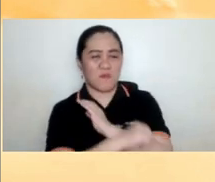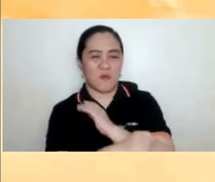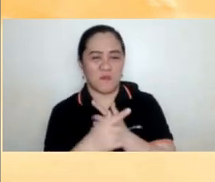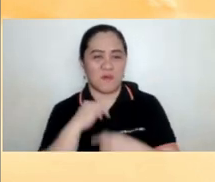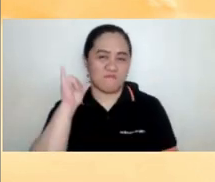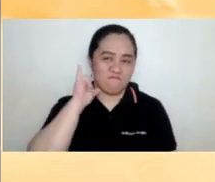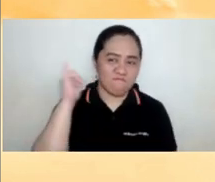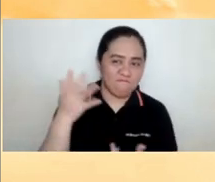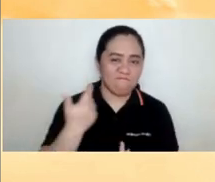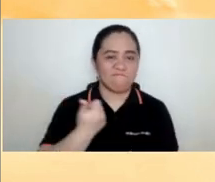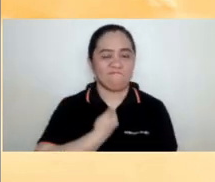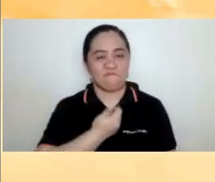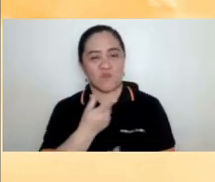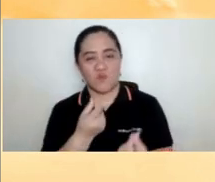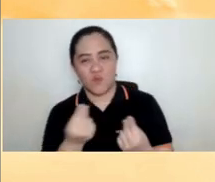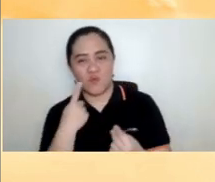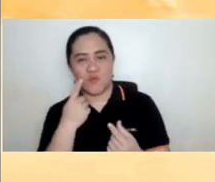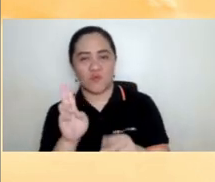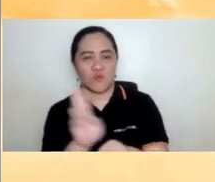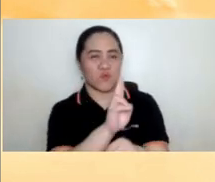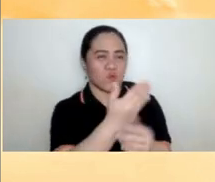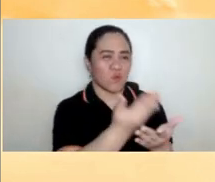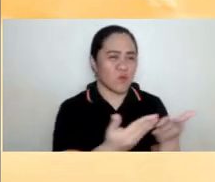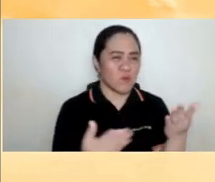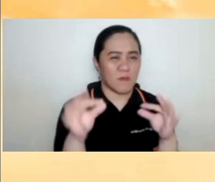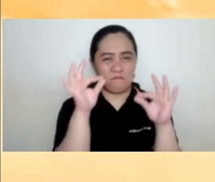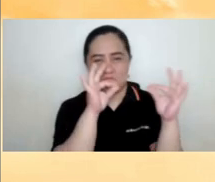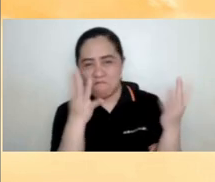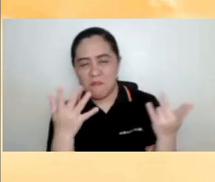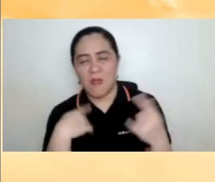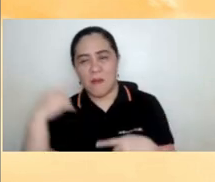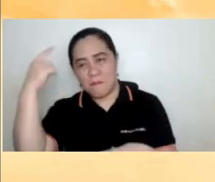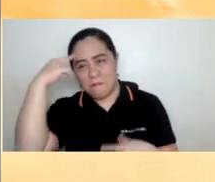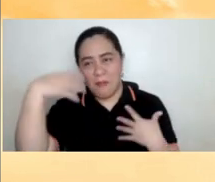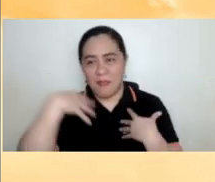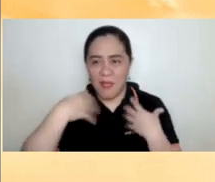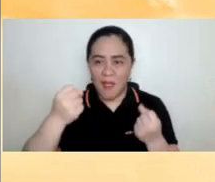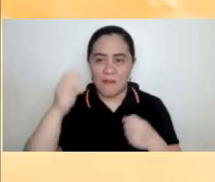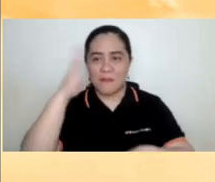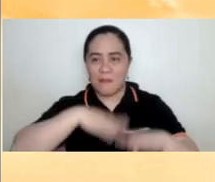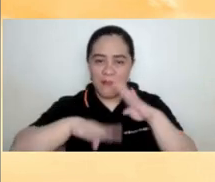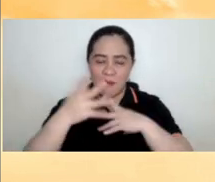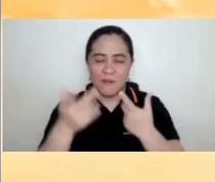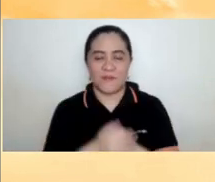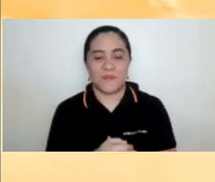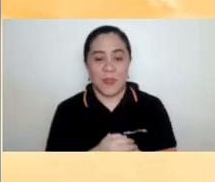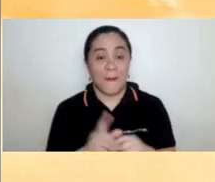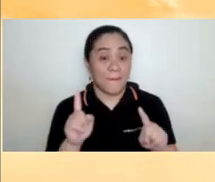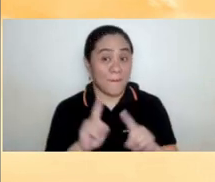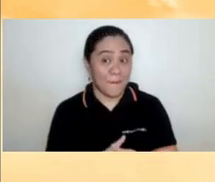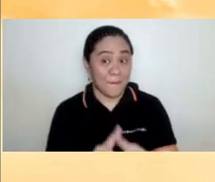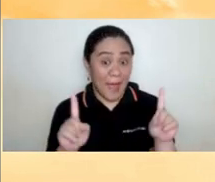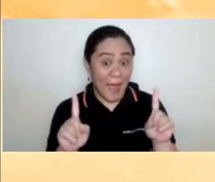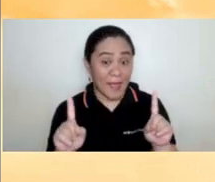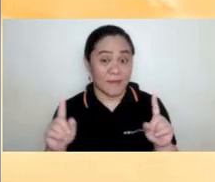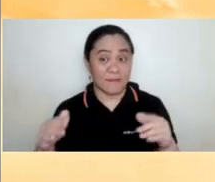substance abuse, and other mental health disorders. And yet, the proportion of young people